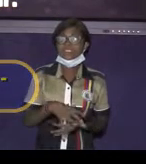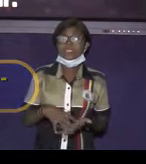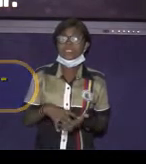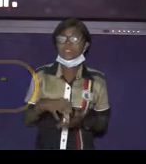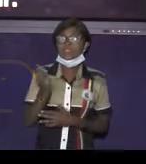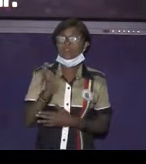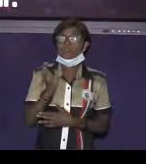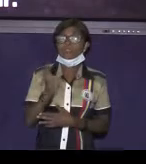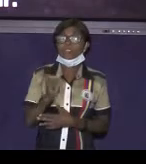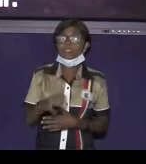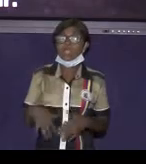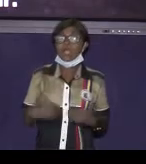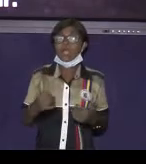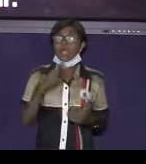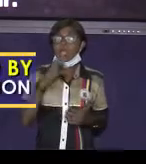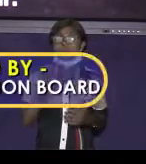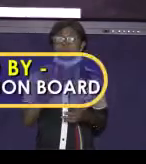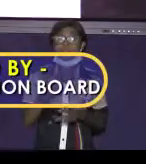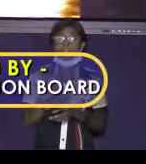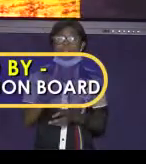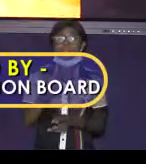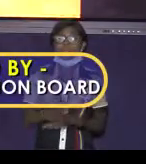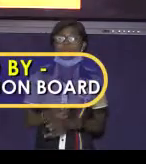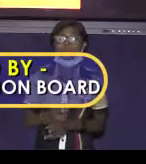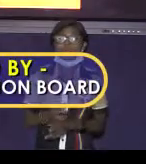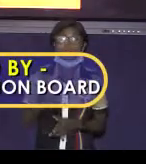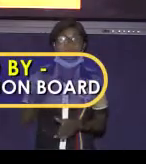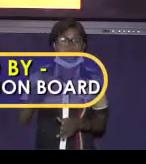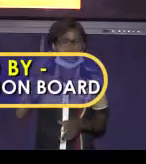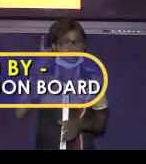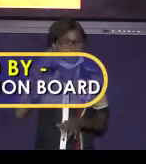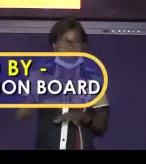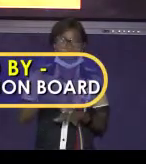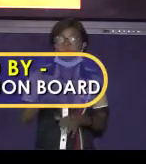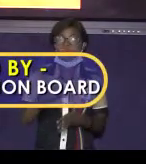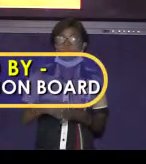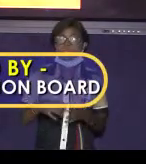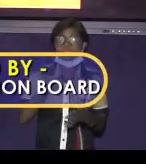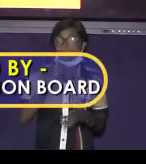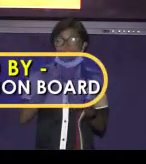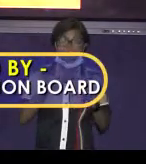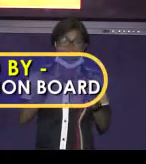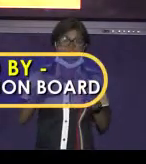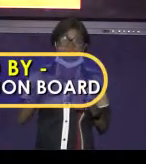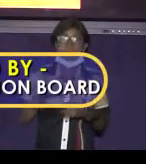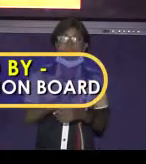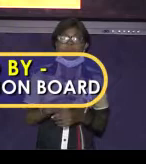trees are more regular. Let's look at what I'm talking about. This is just